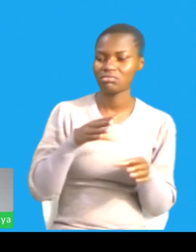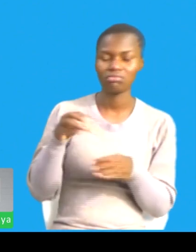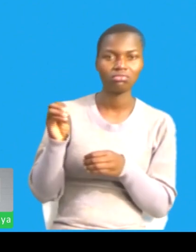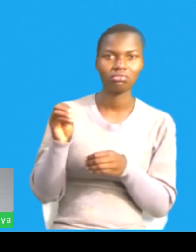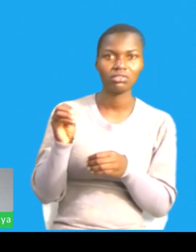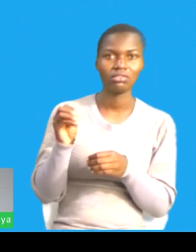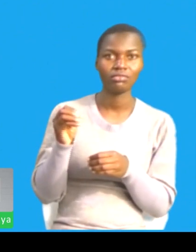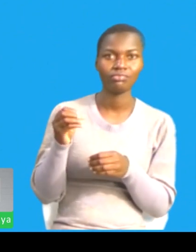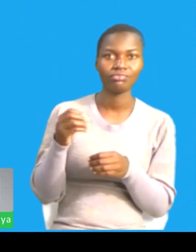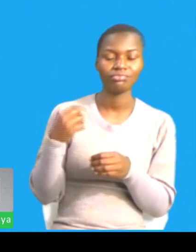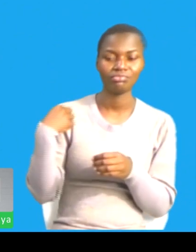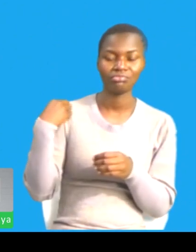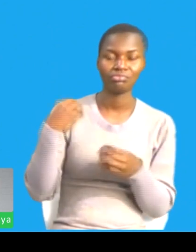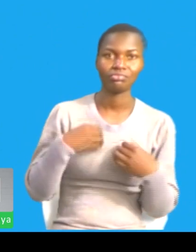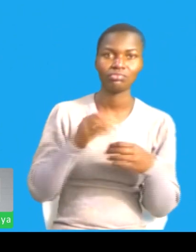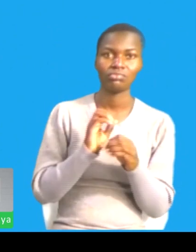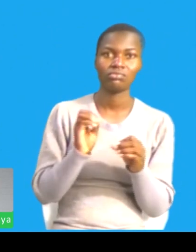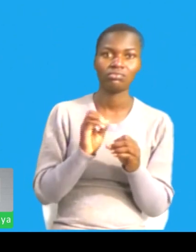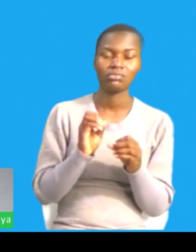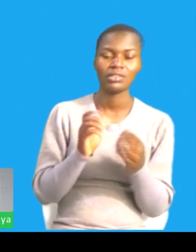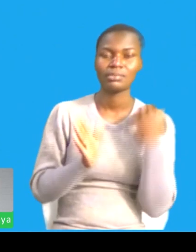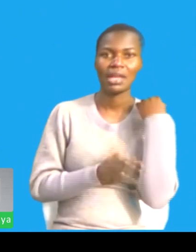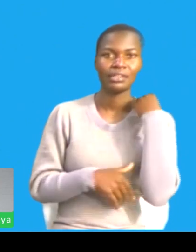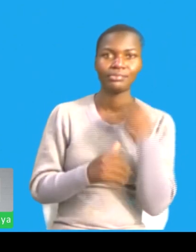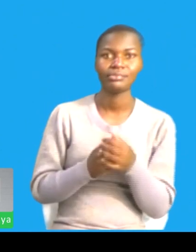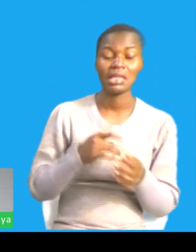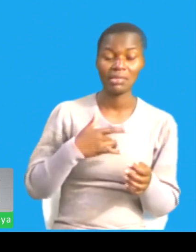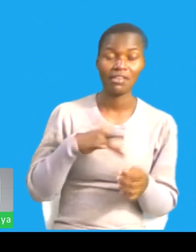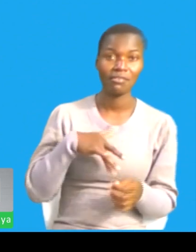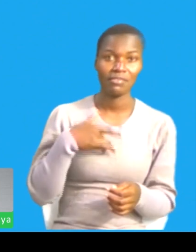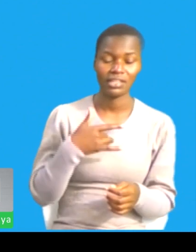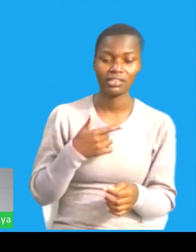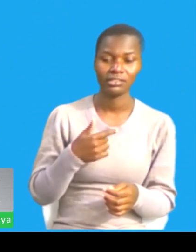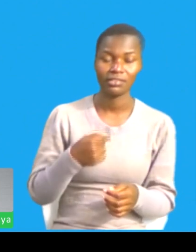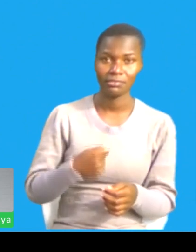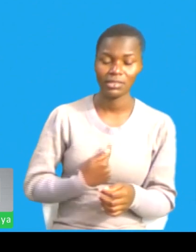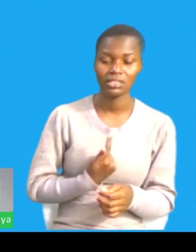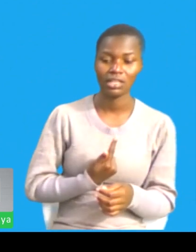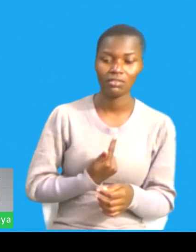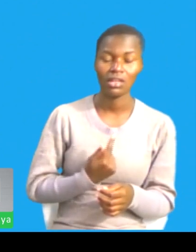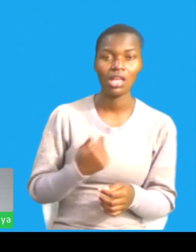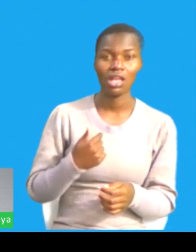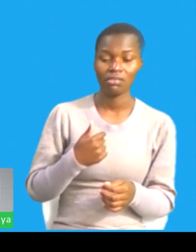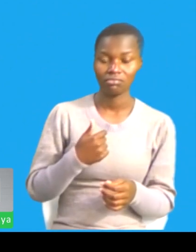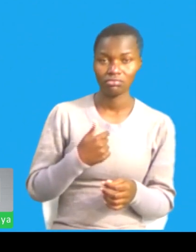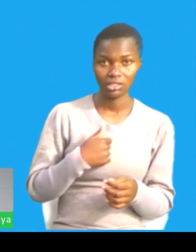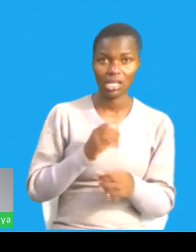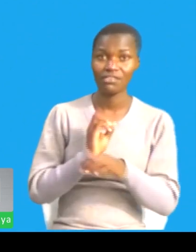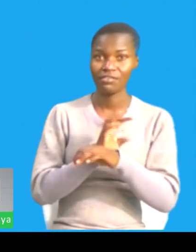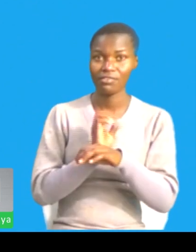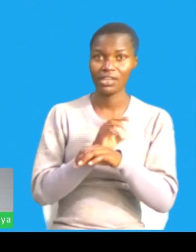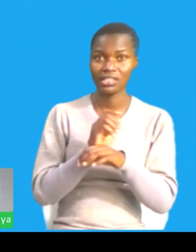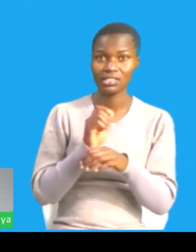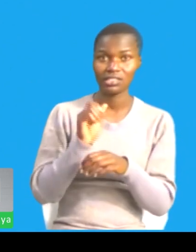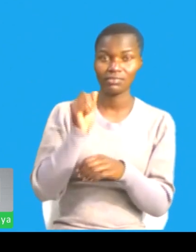very unfortunate. And I feel that kama ningekuwa ni mimi na advice rais na